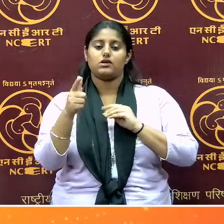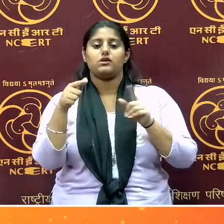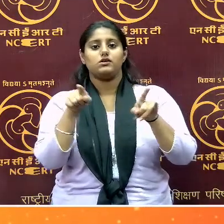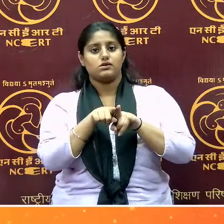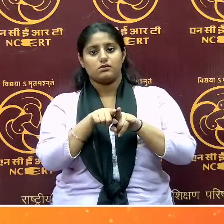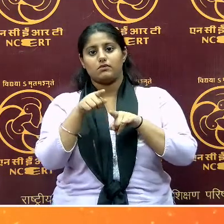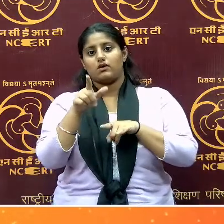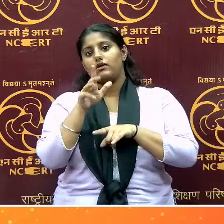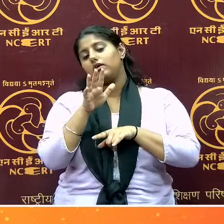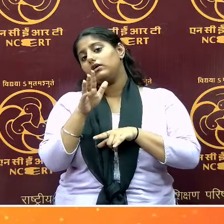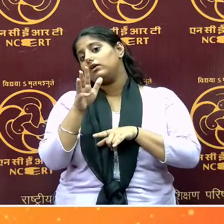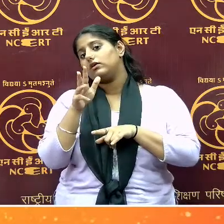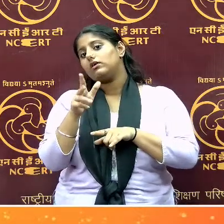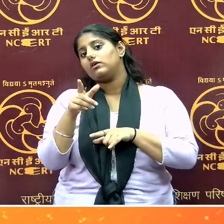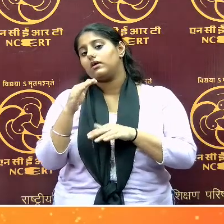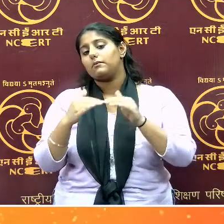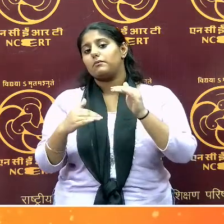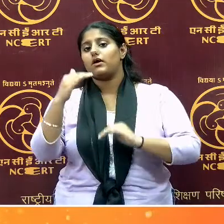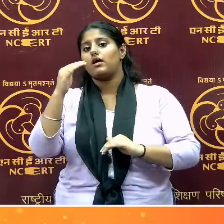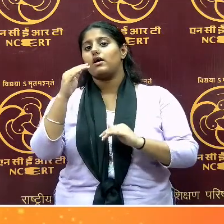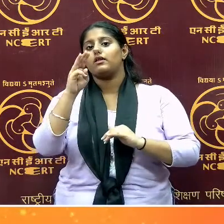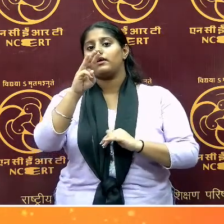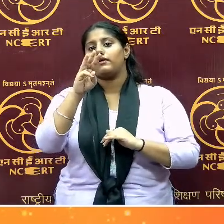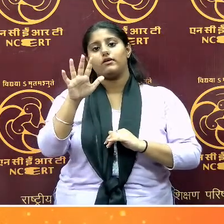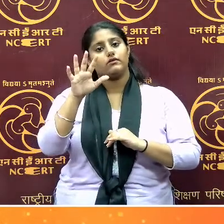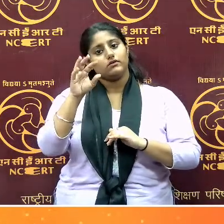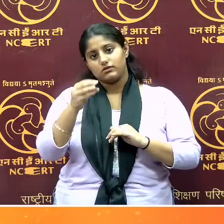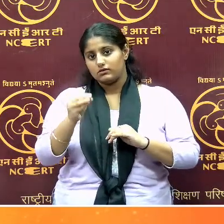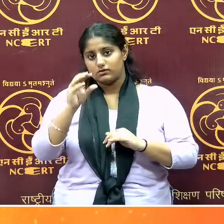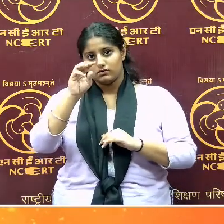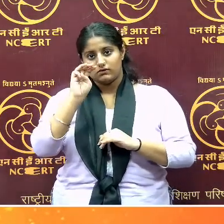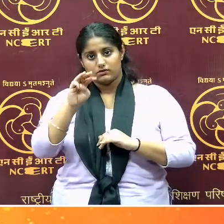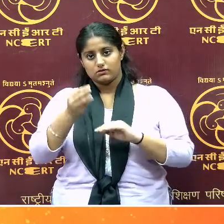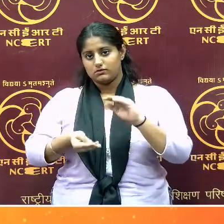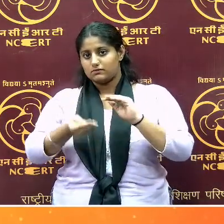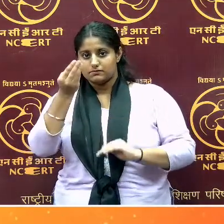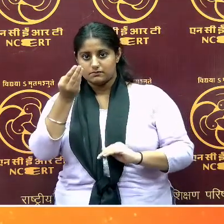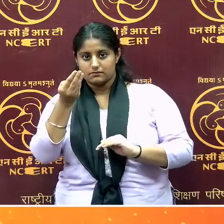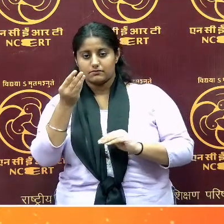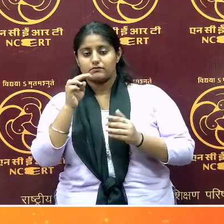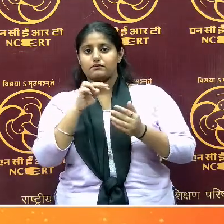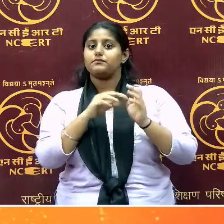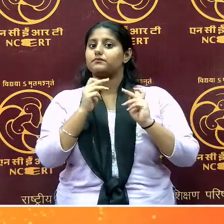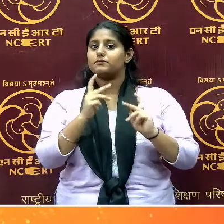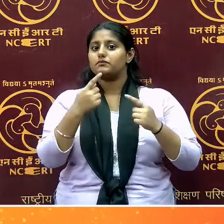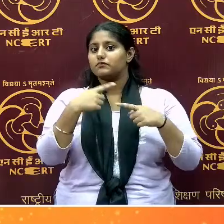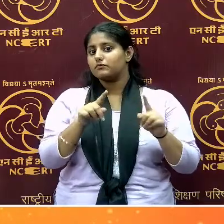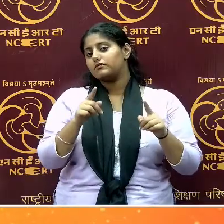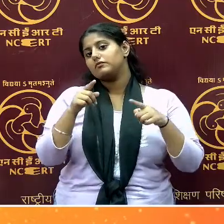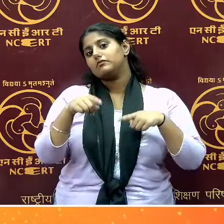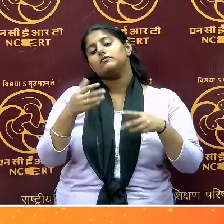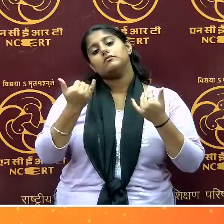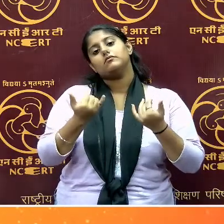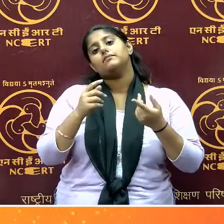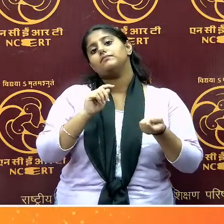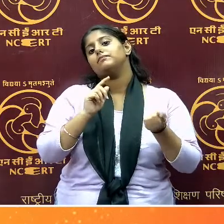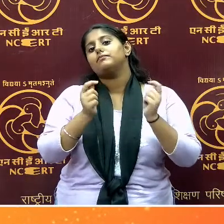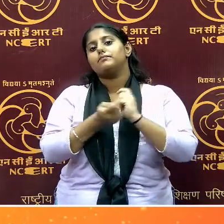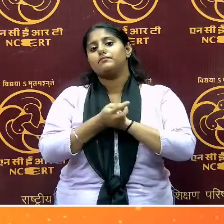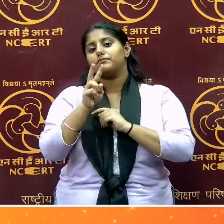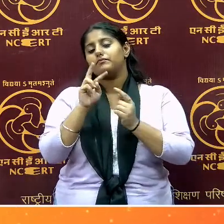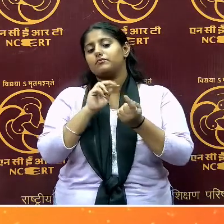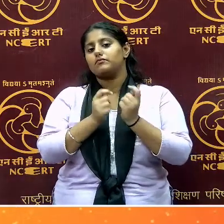50,193 is greater than 35,000, children. Right. Okay. Now interchange two digits of